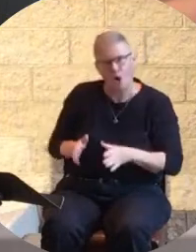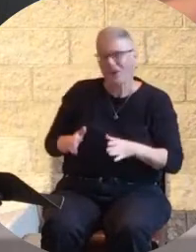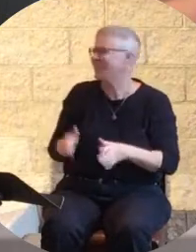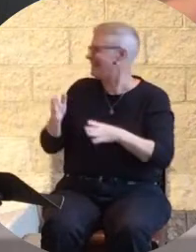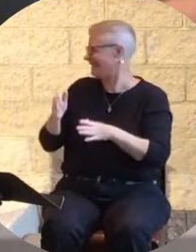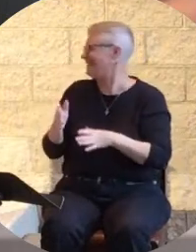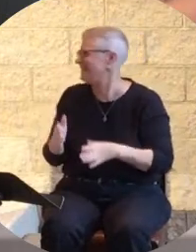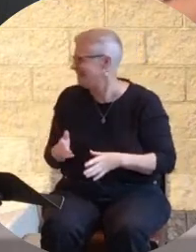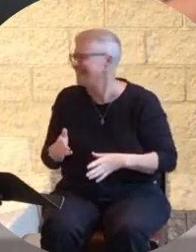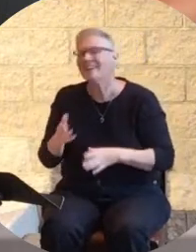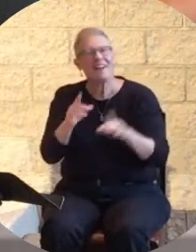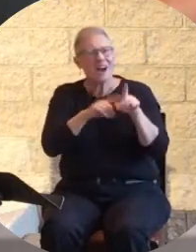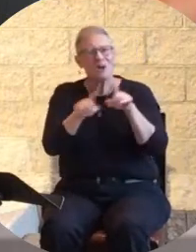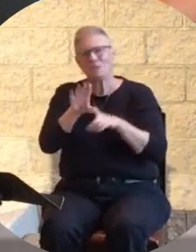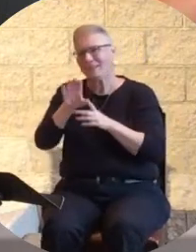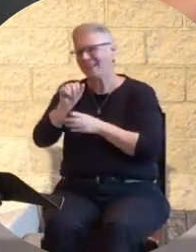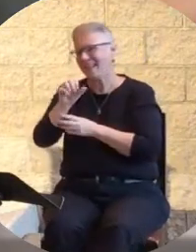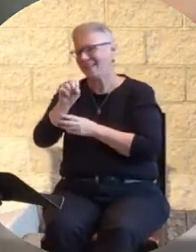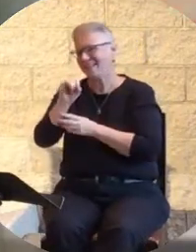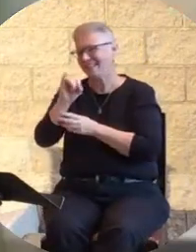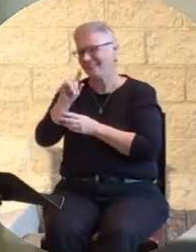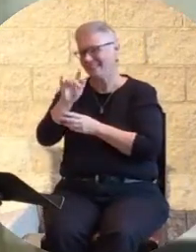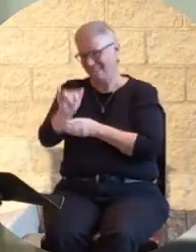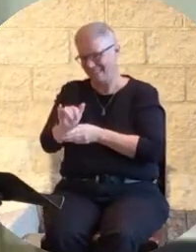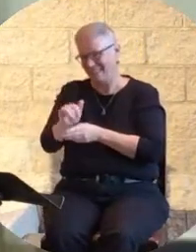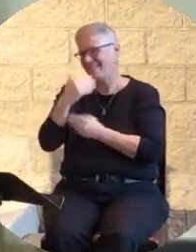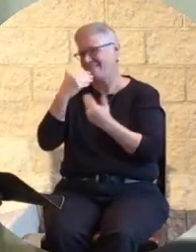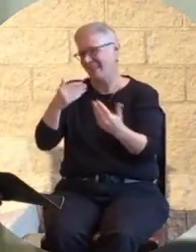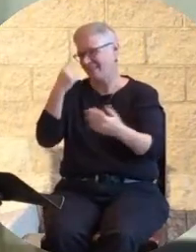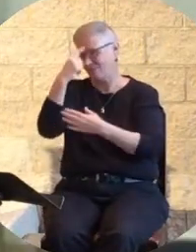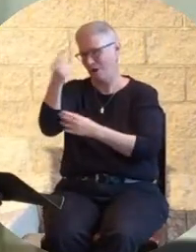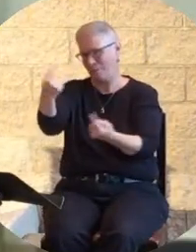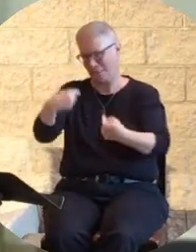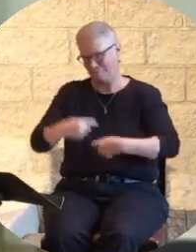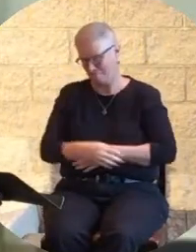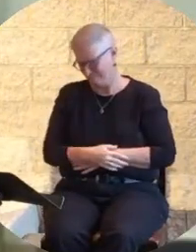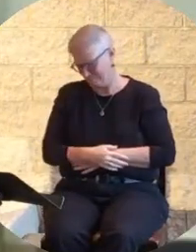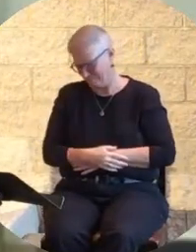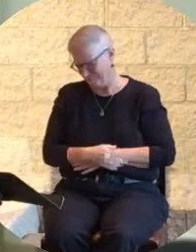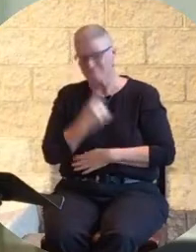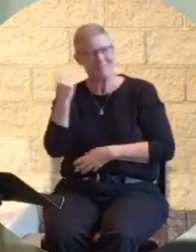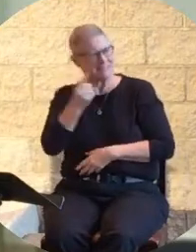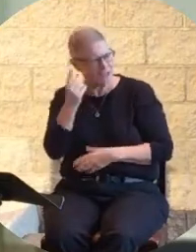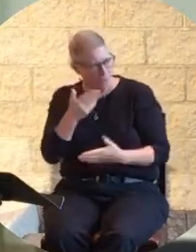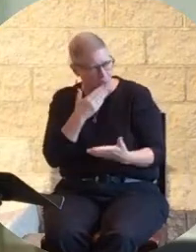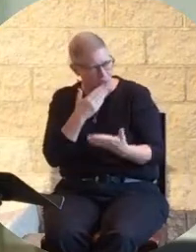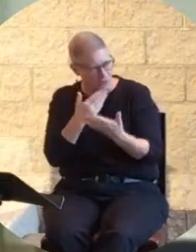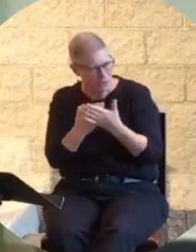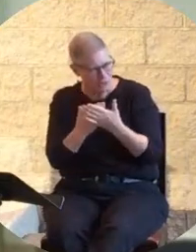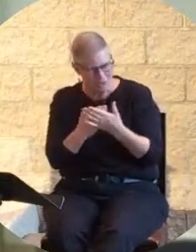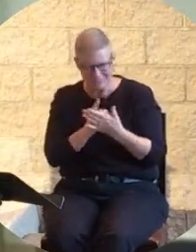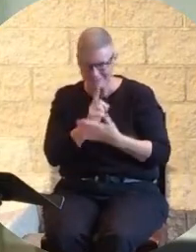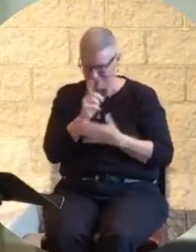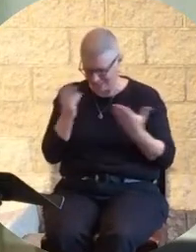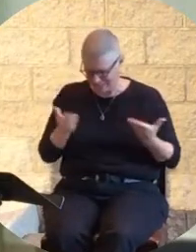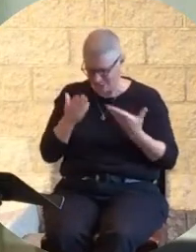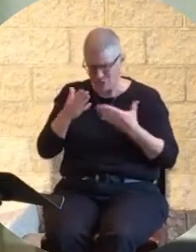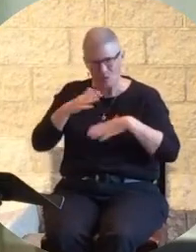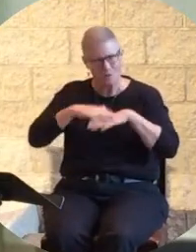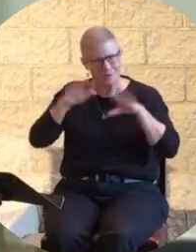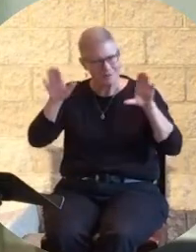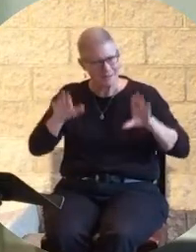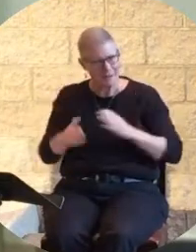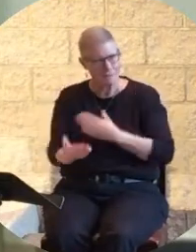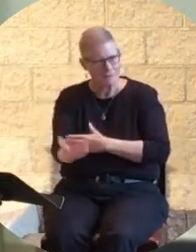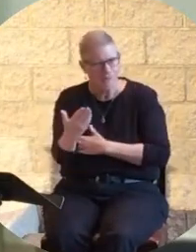signer. And Cassidy, thank you for being here. It's always good to be here on Sunday morning,